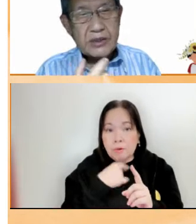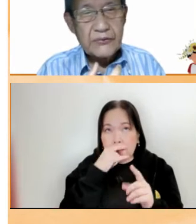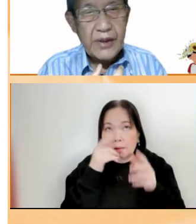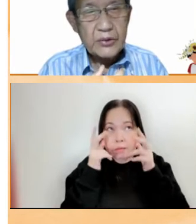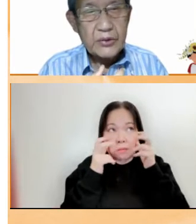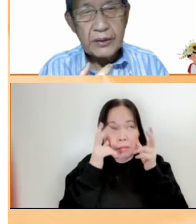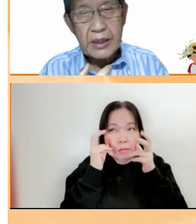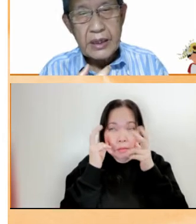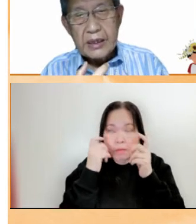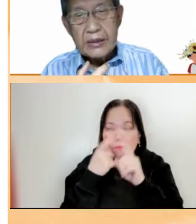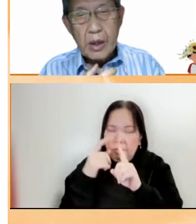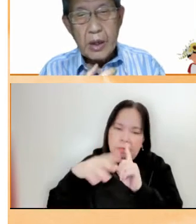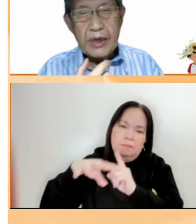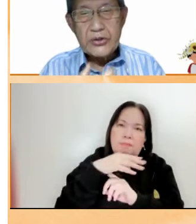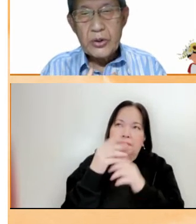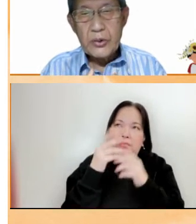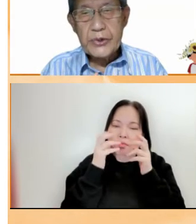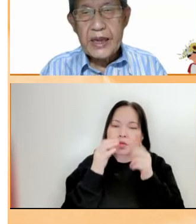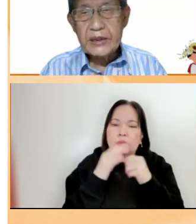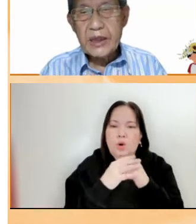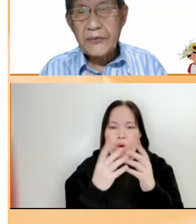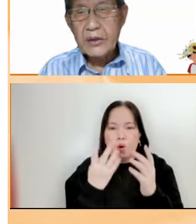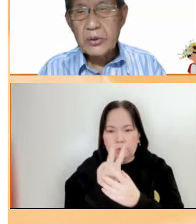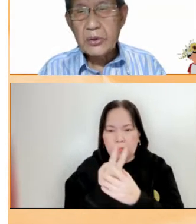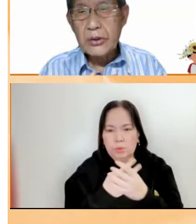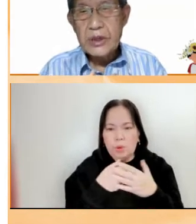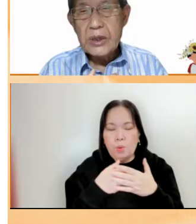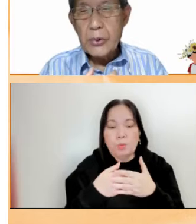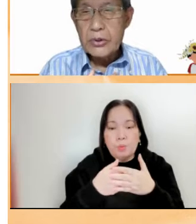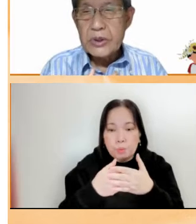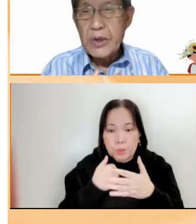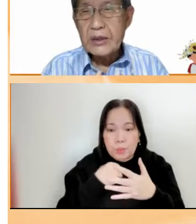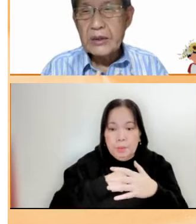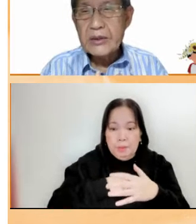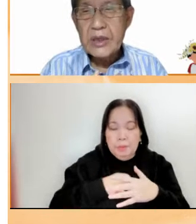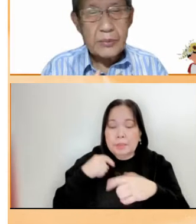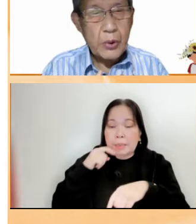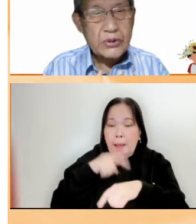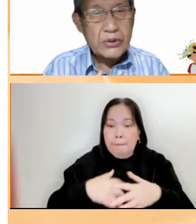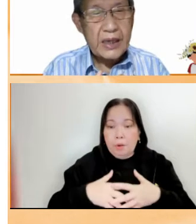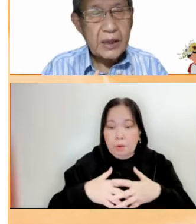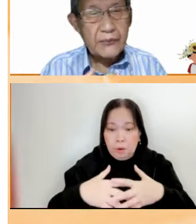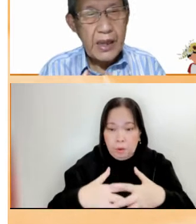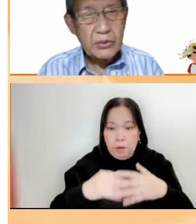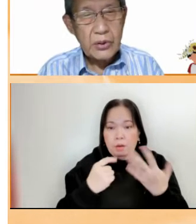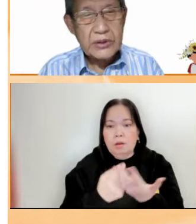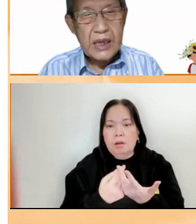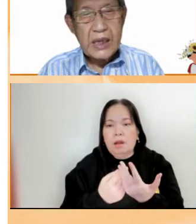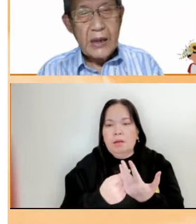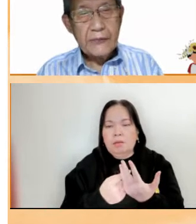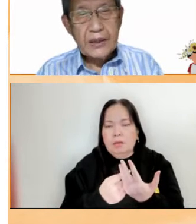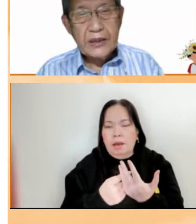his environment. The combination of prenatal factors, proximal, distal, postnatal